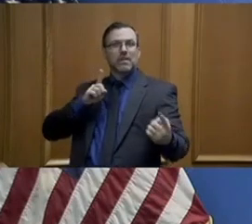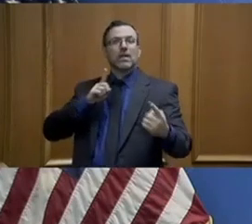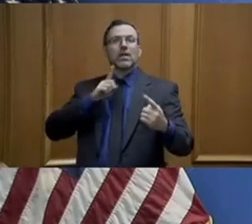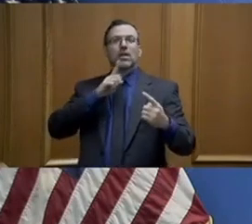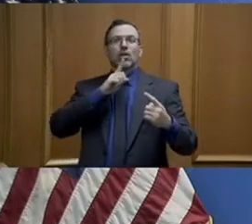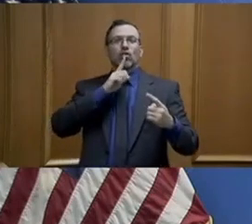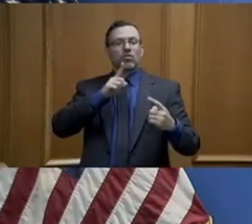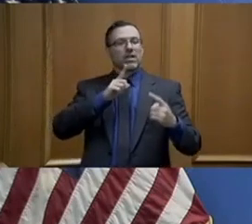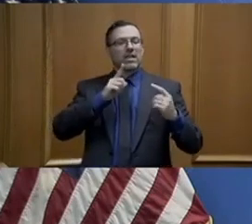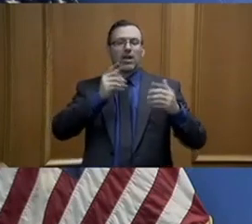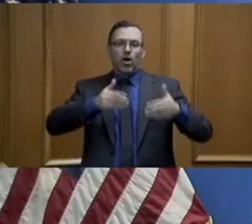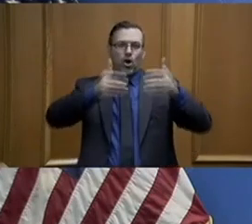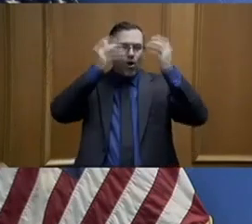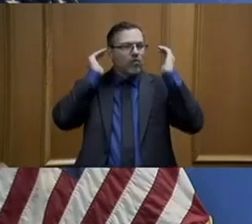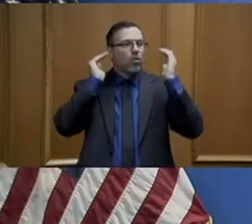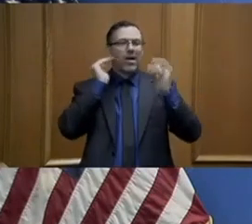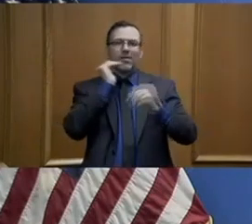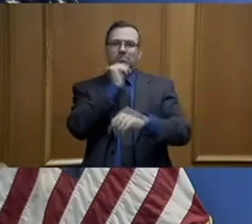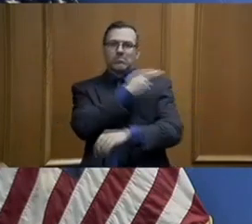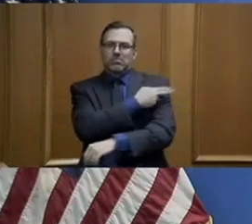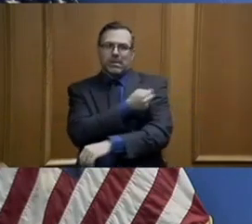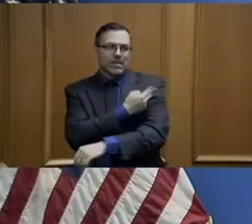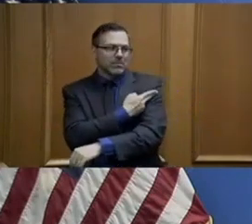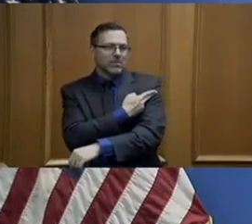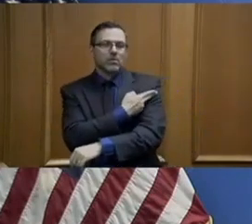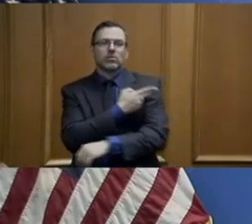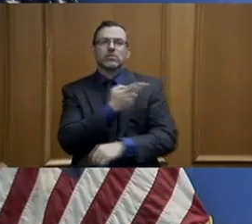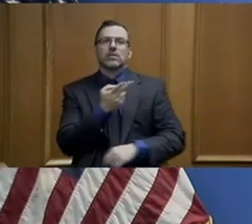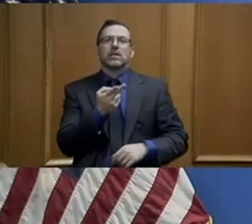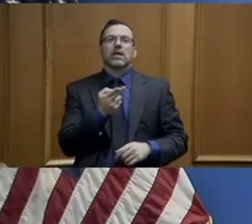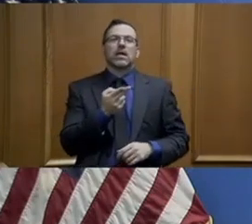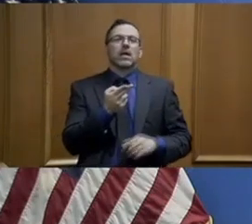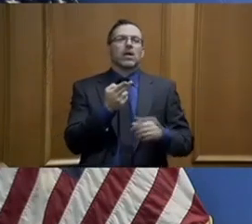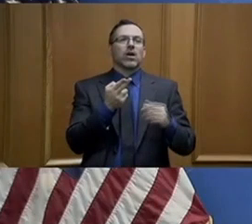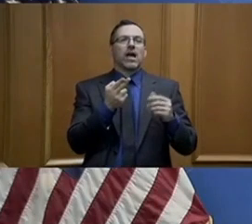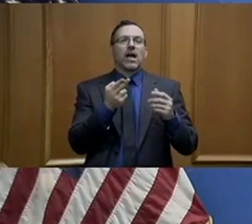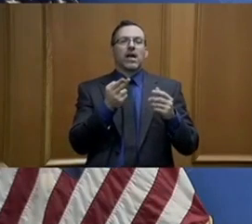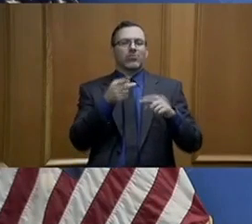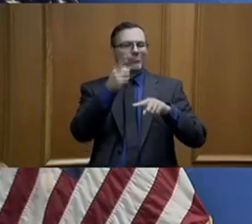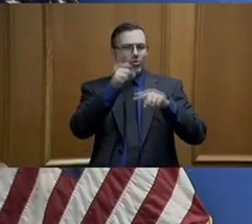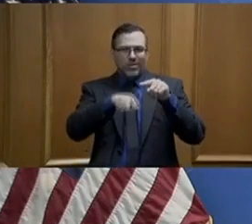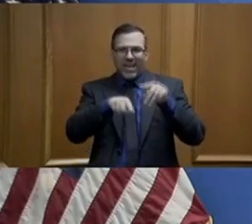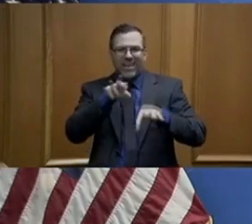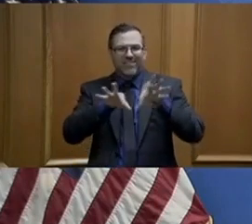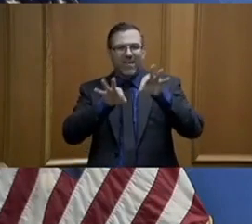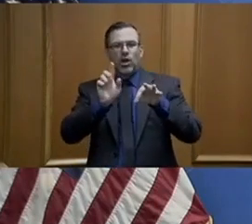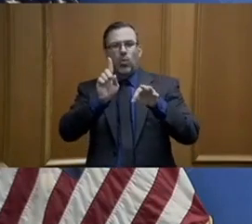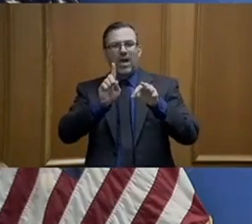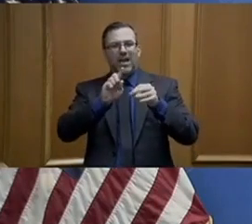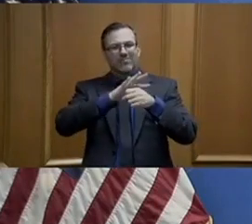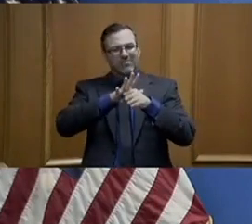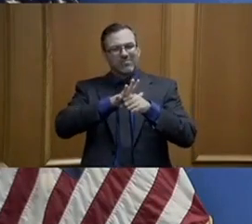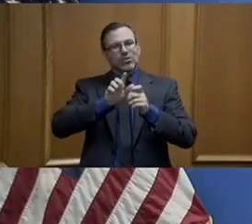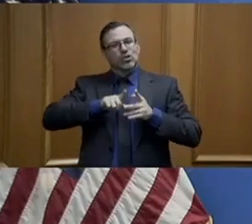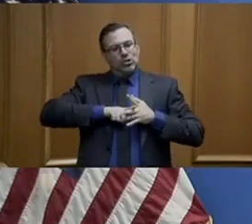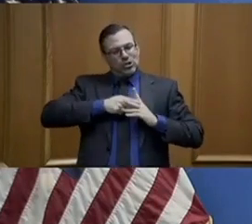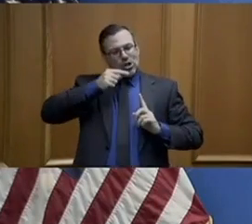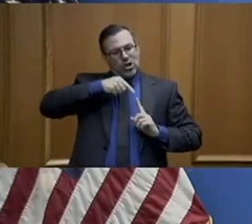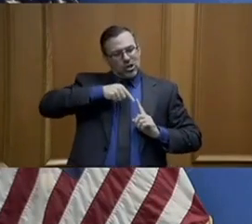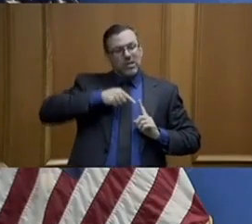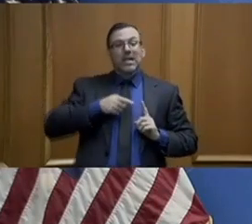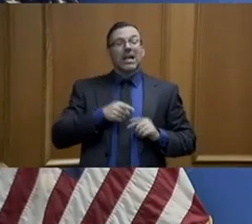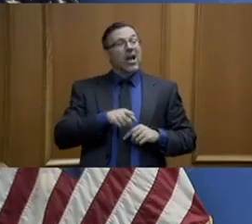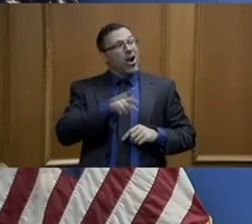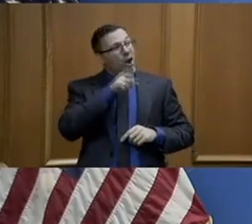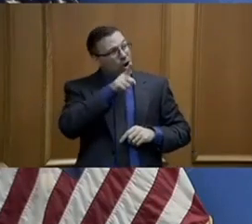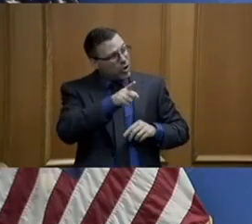prematurely and without widespread testing and contact tracing in place. Are you prepared to open